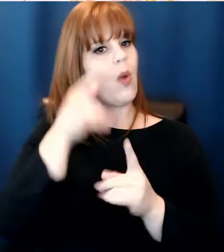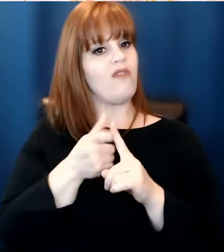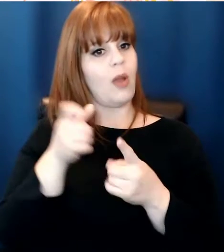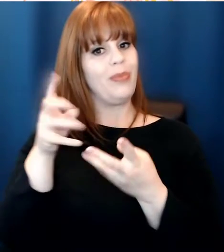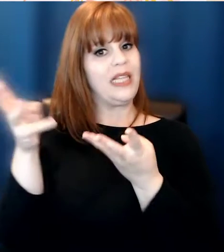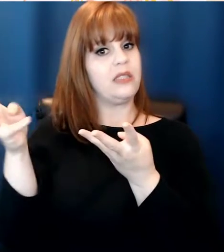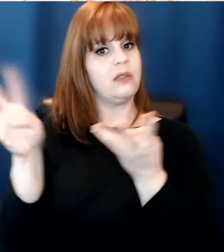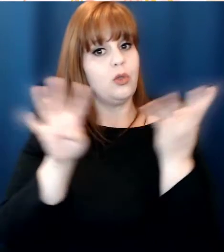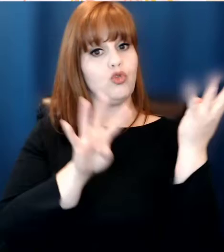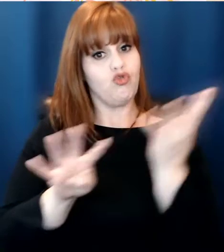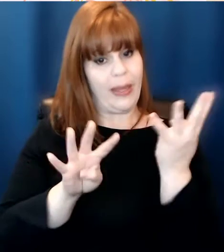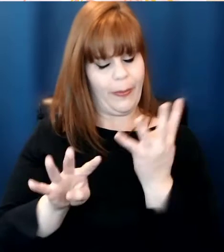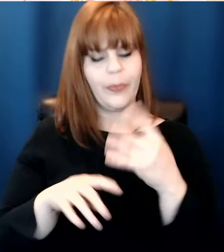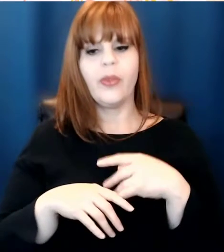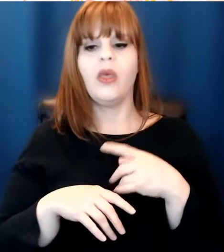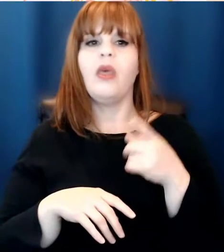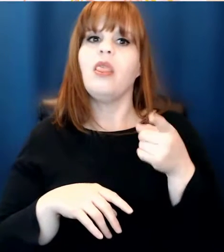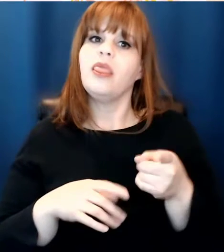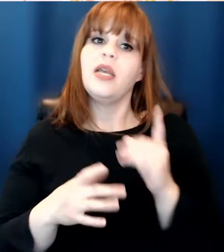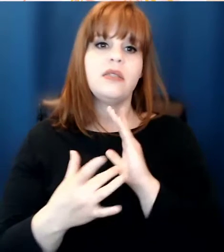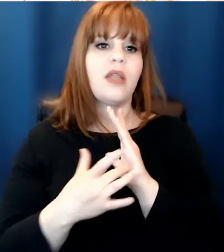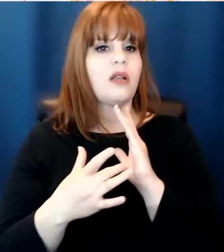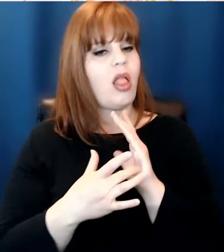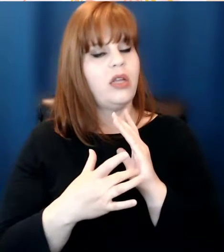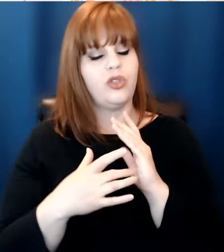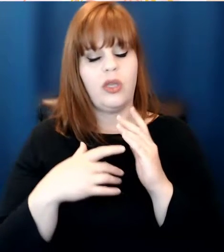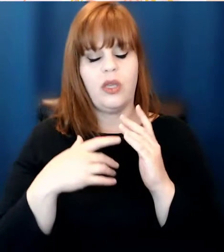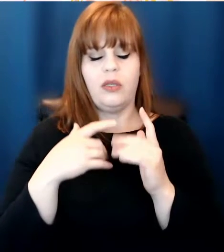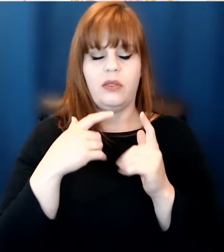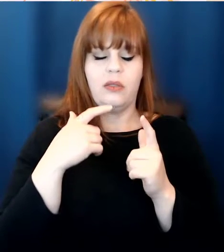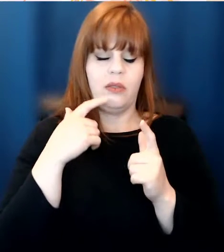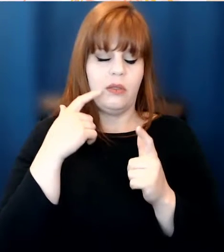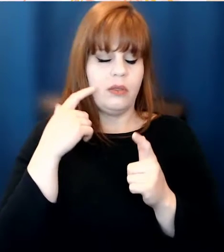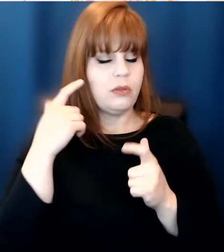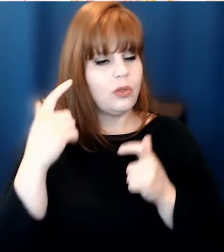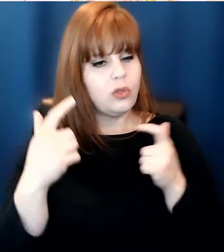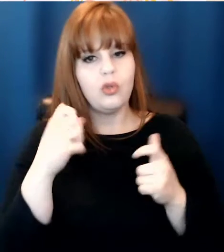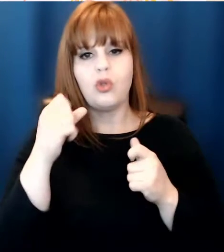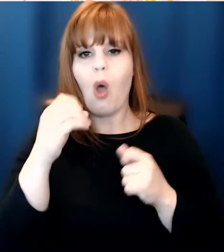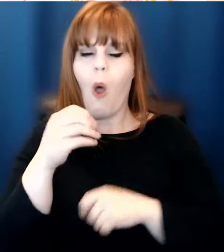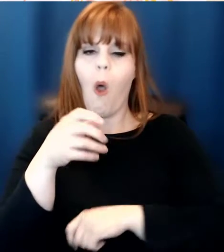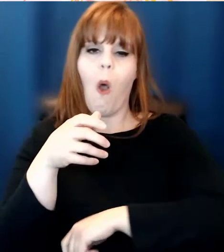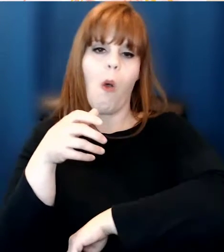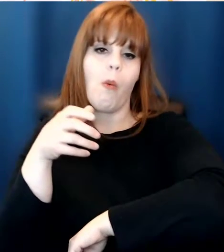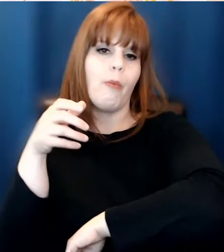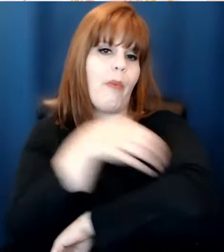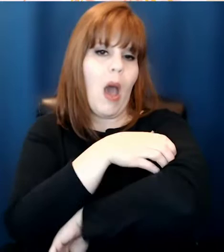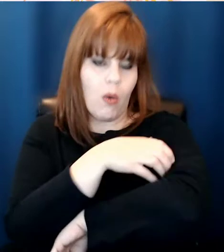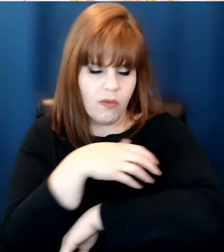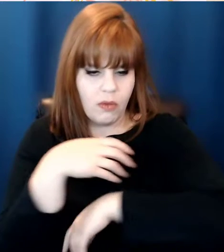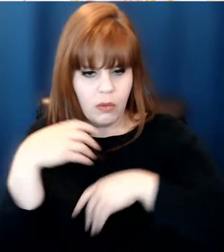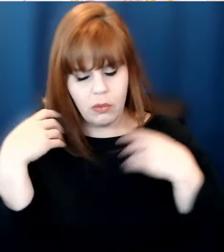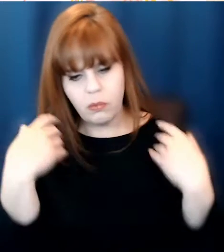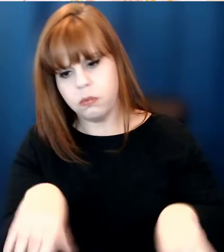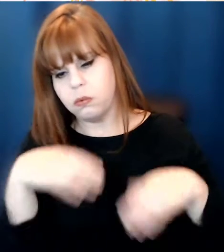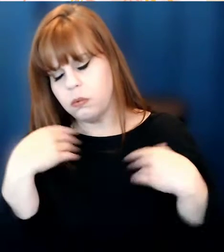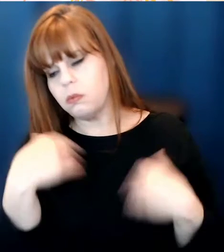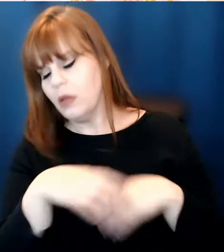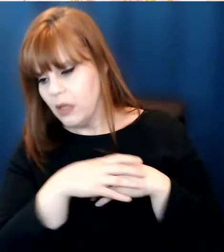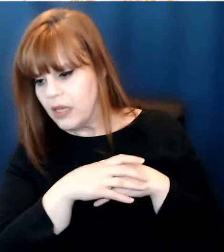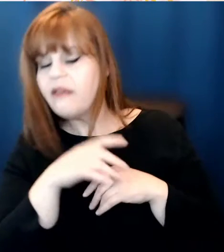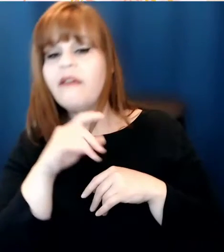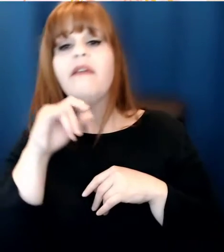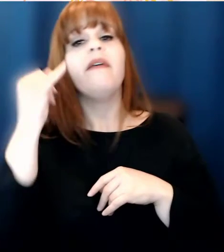this stream is that this technology is immensely powerful. If someone has